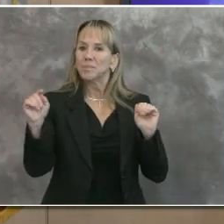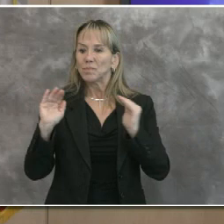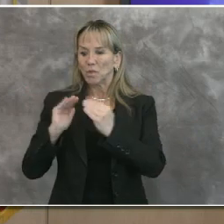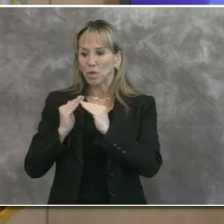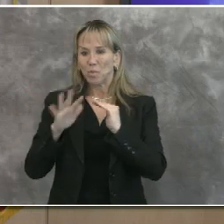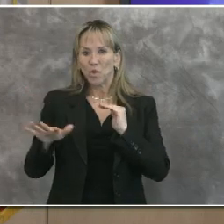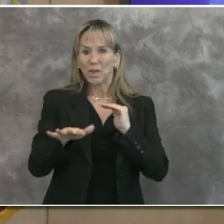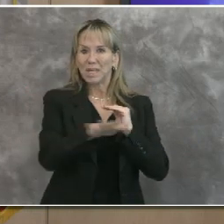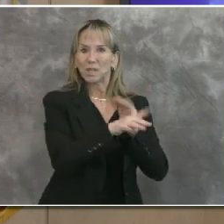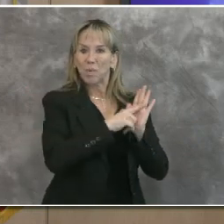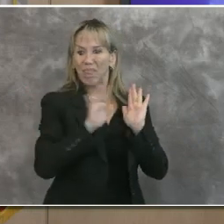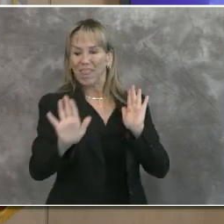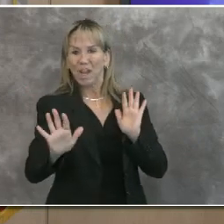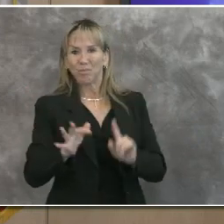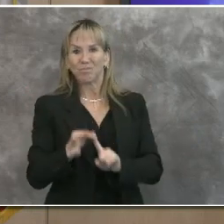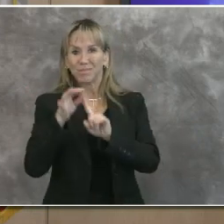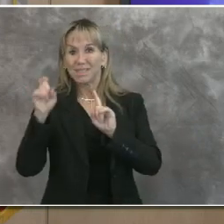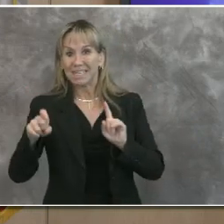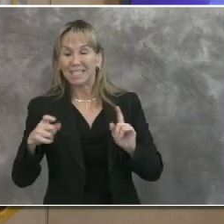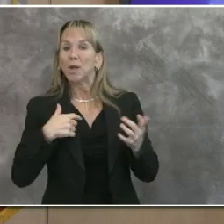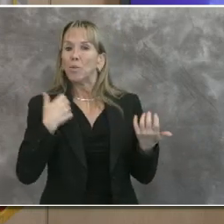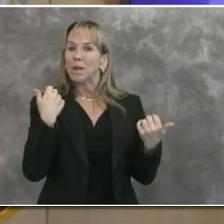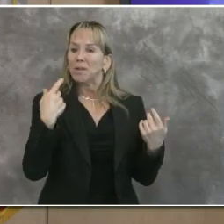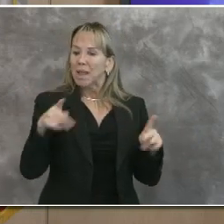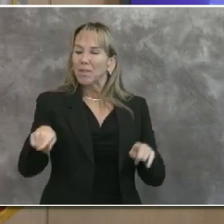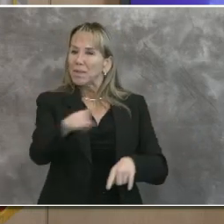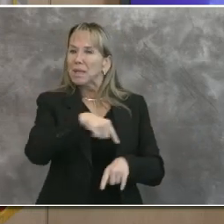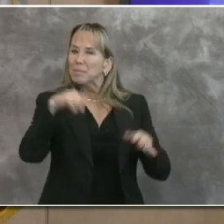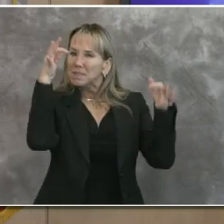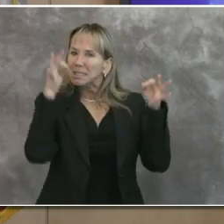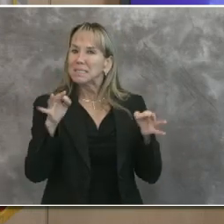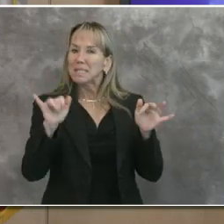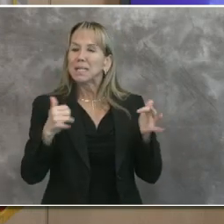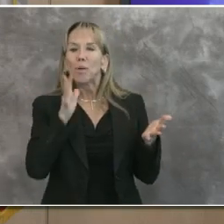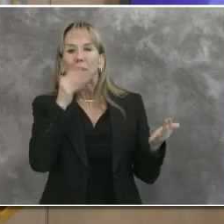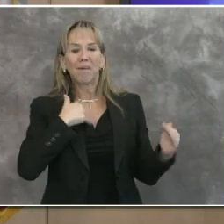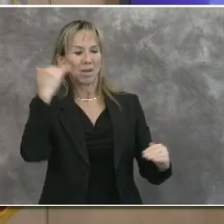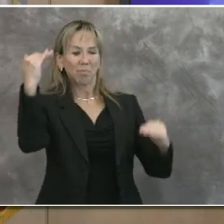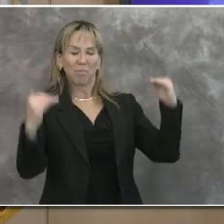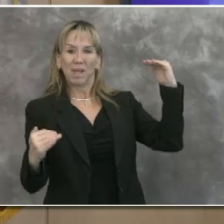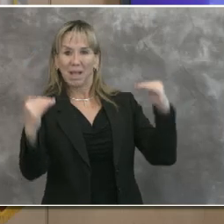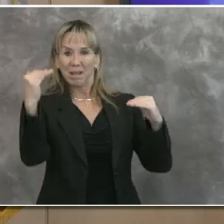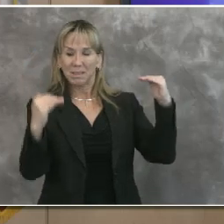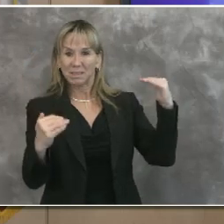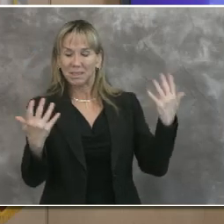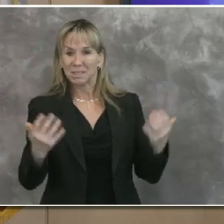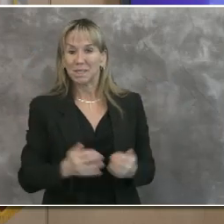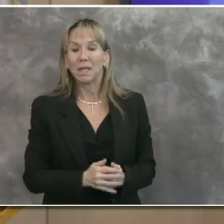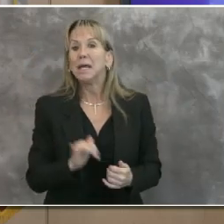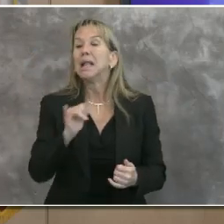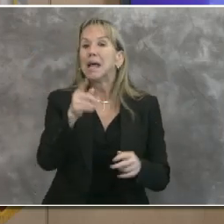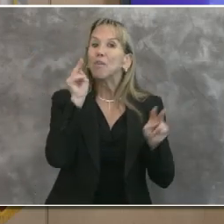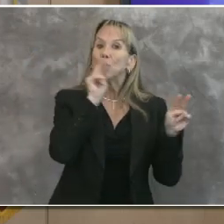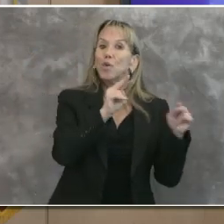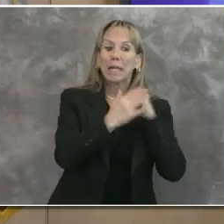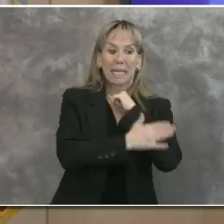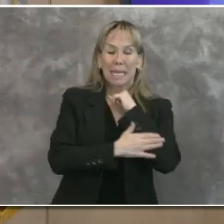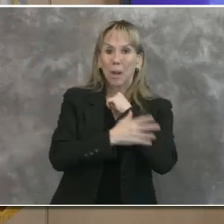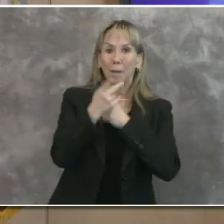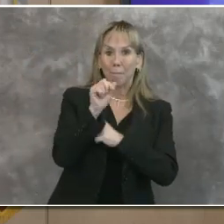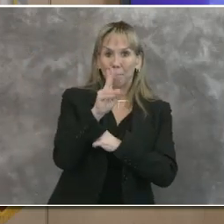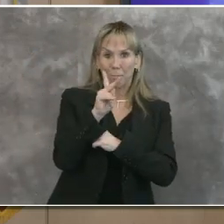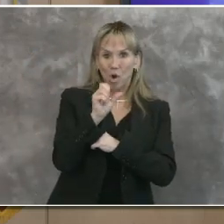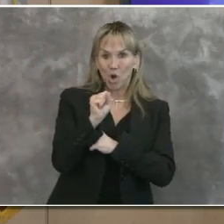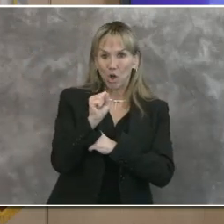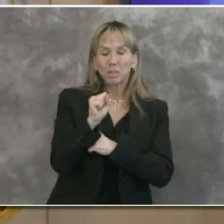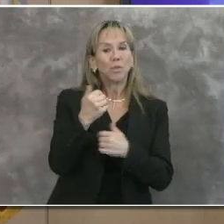in their community, and that is a balance that we try to strike. If you go back to parks, we have countywide restrictions that apply to all parks. But then